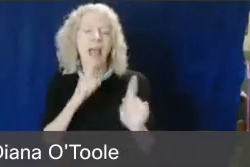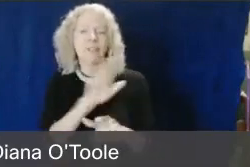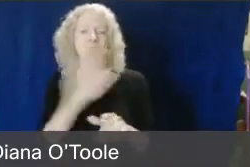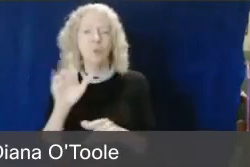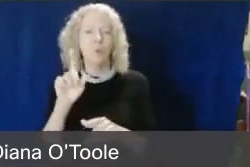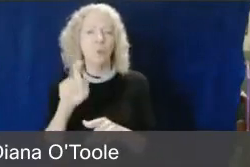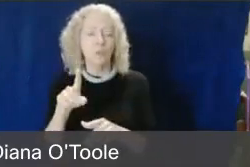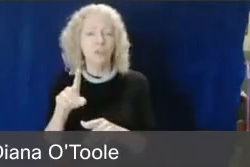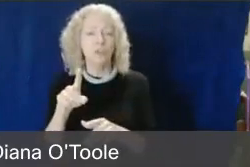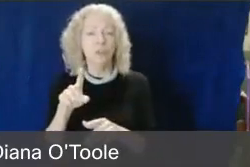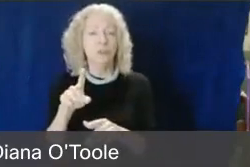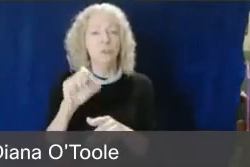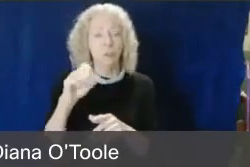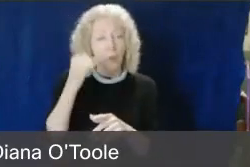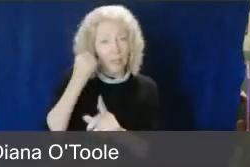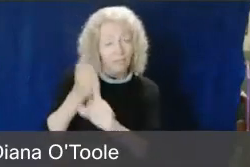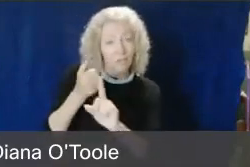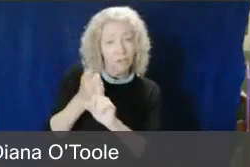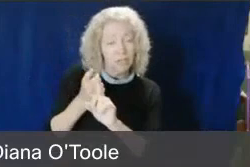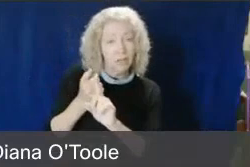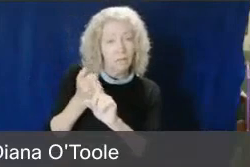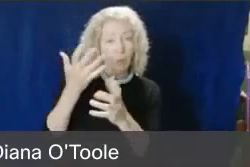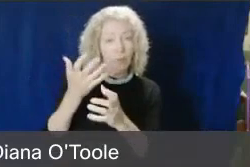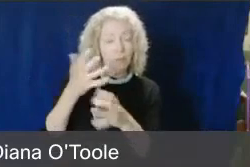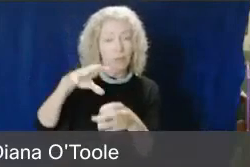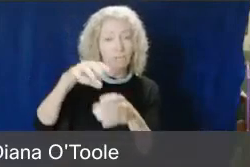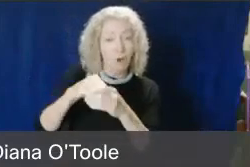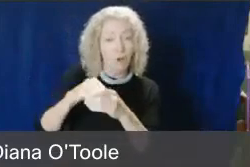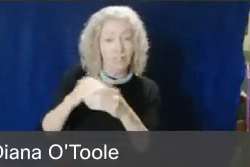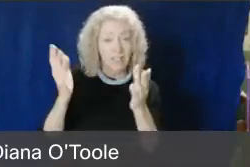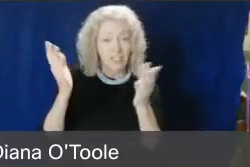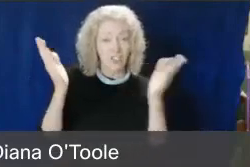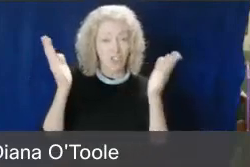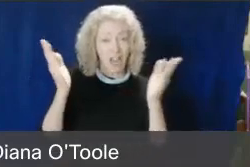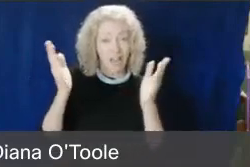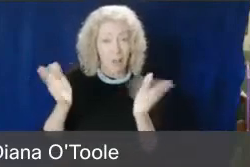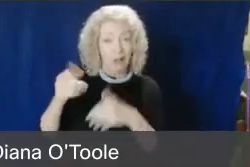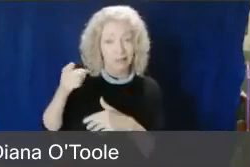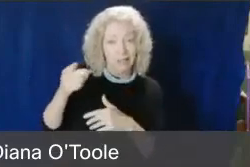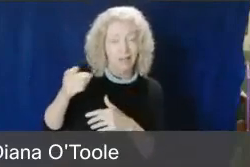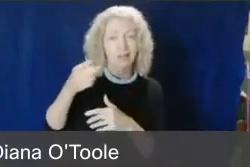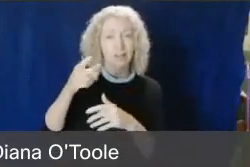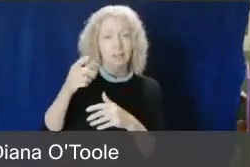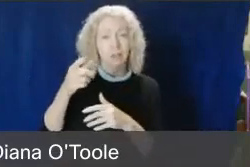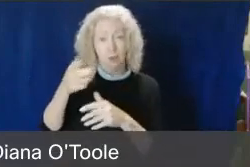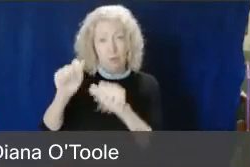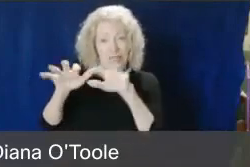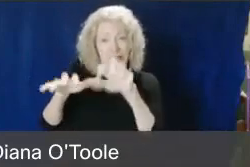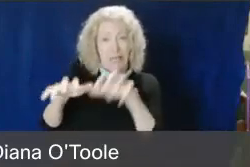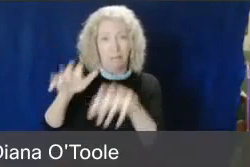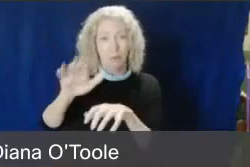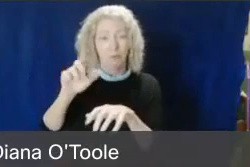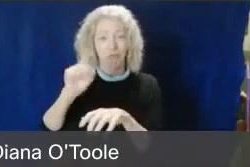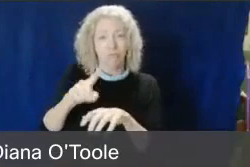into the chat at any time, we've got folks monitoring that, and you can put in questions there.